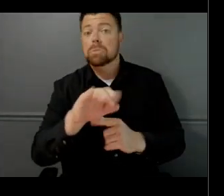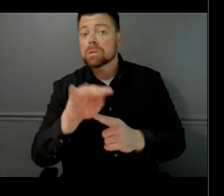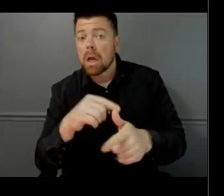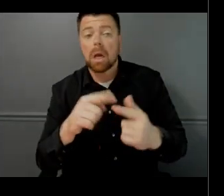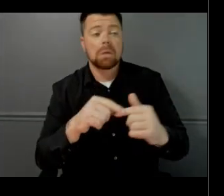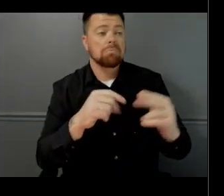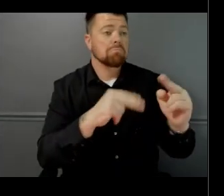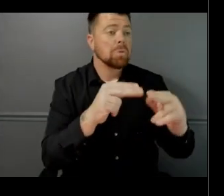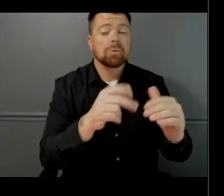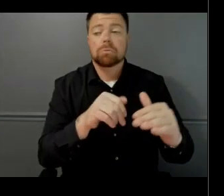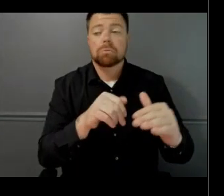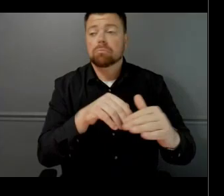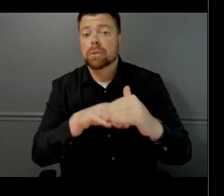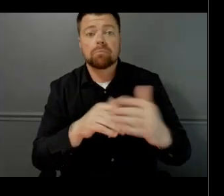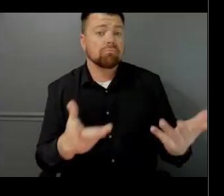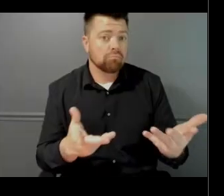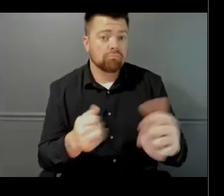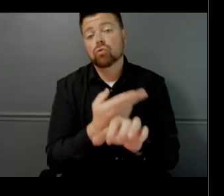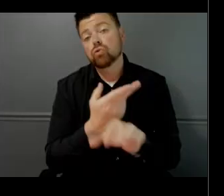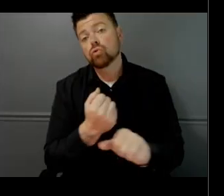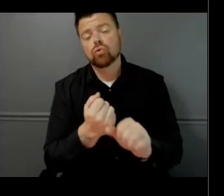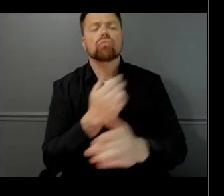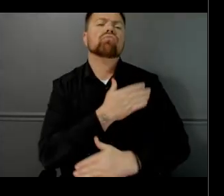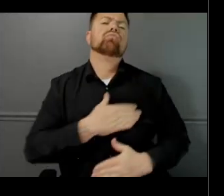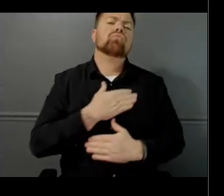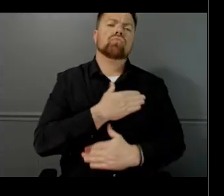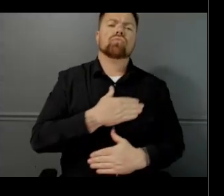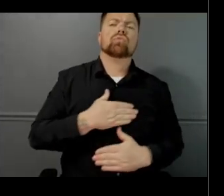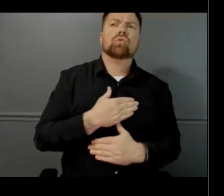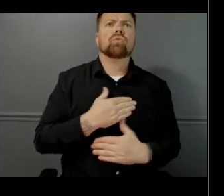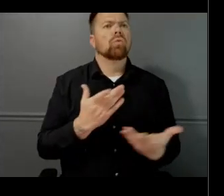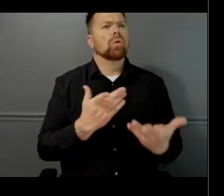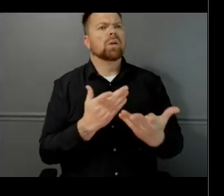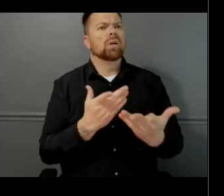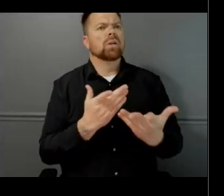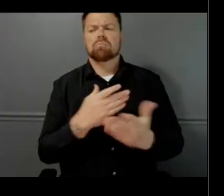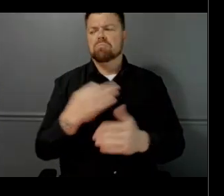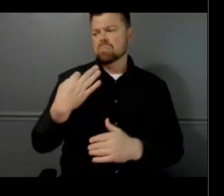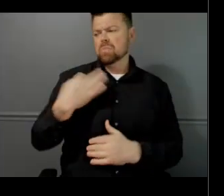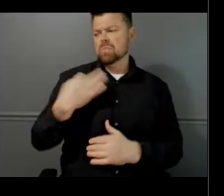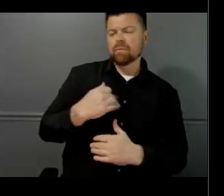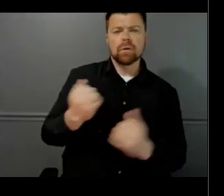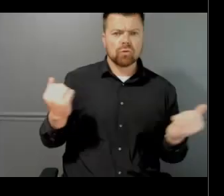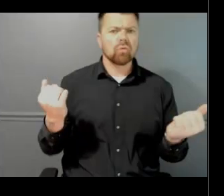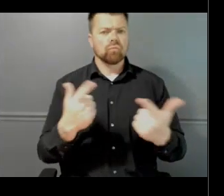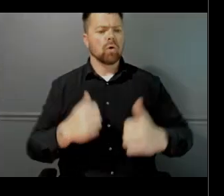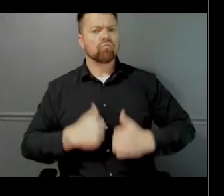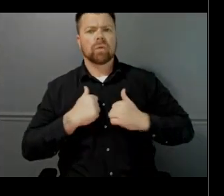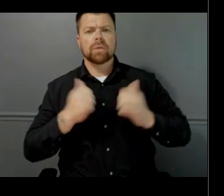enter, use, and enjoy features that are available to all residents.